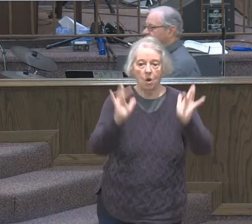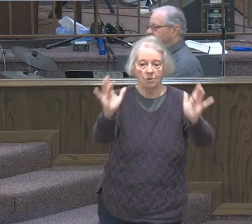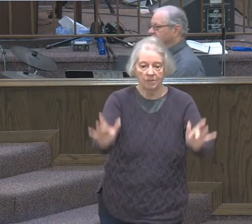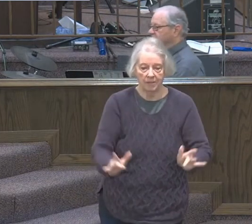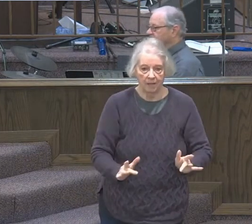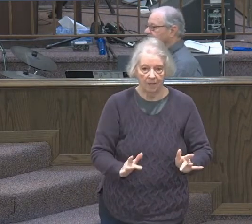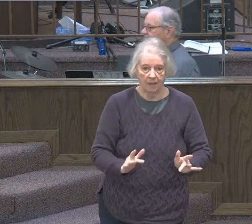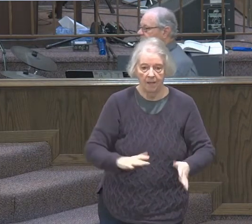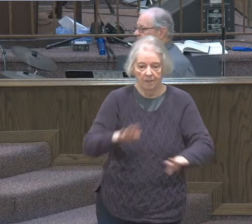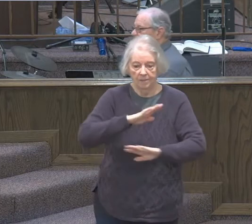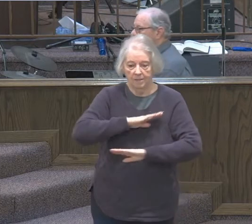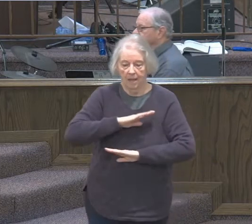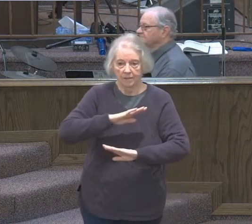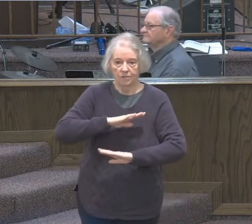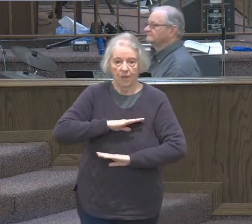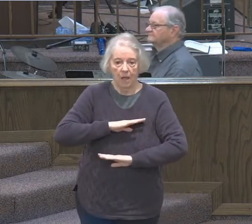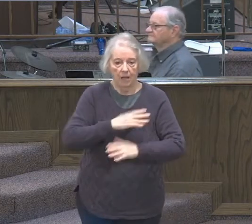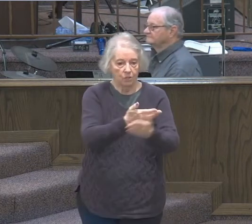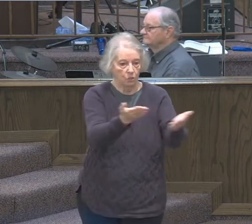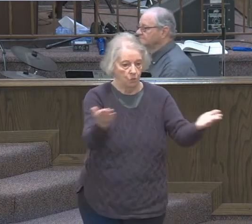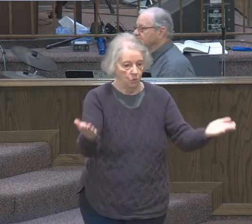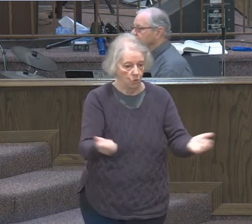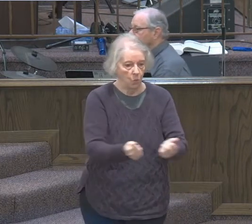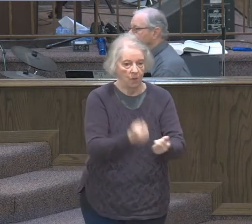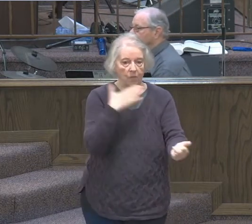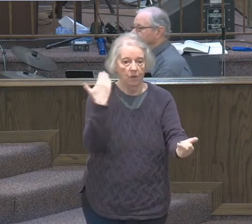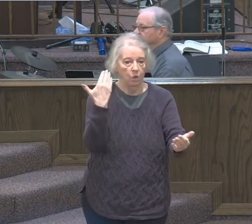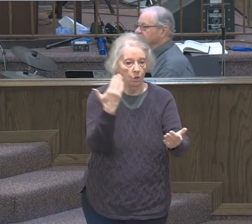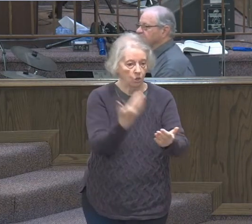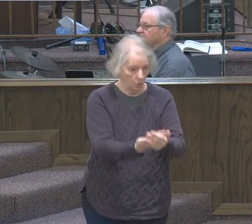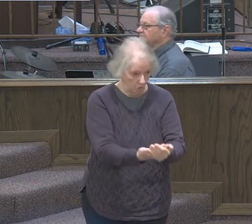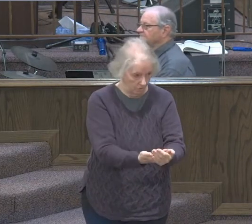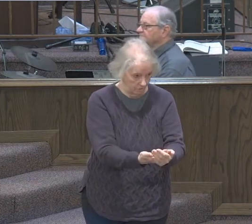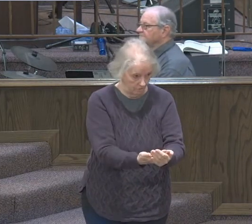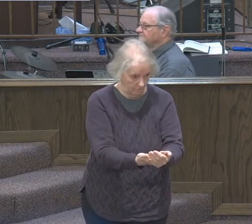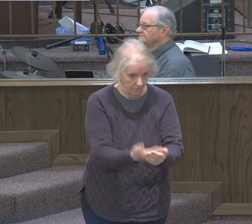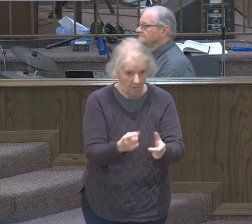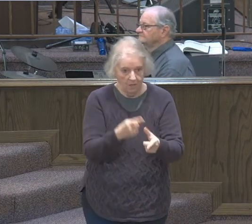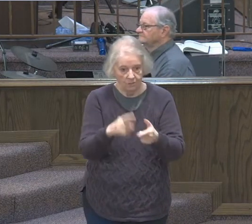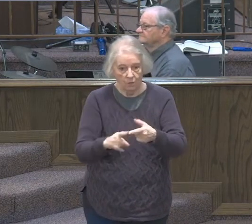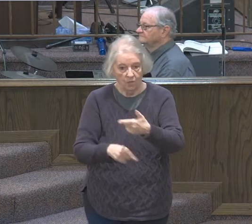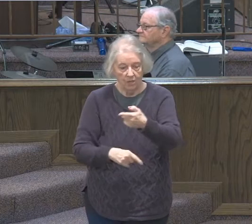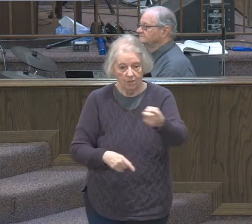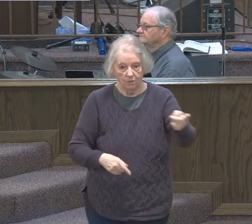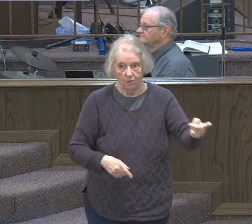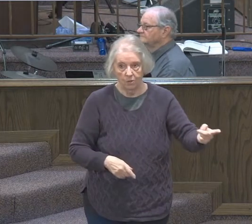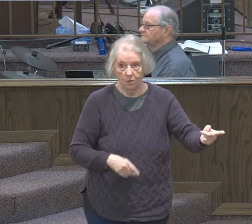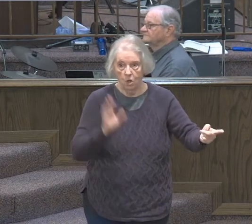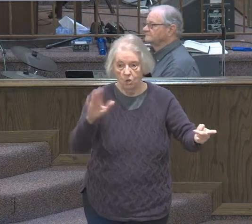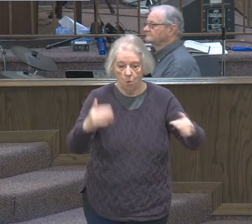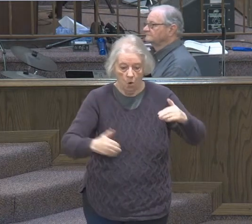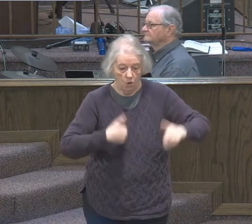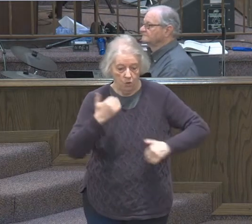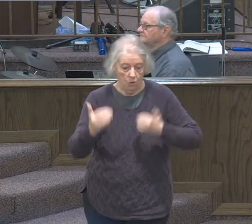who satisfies you with good, so that your youth is